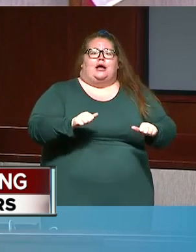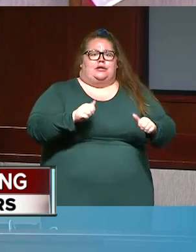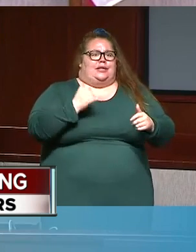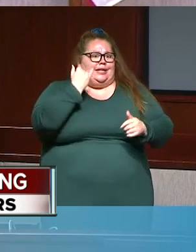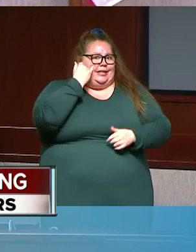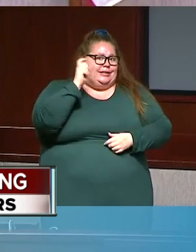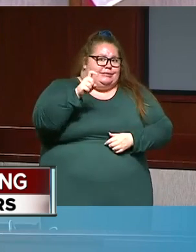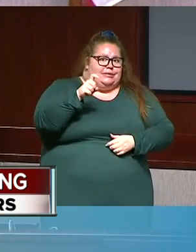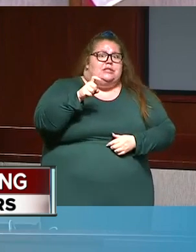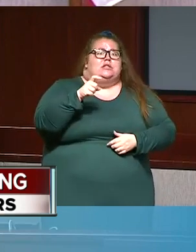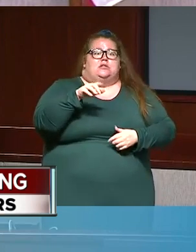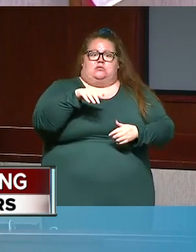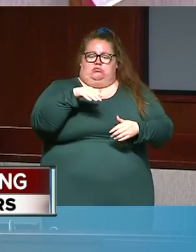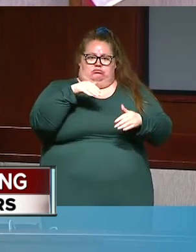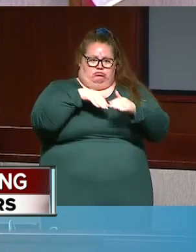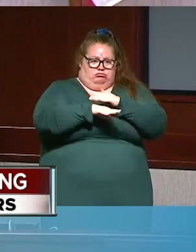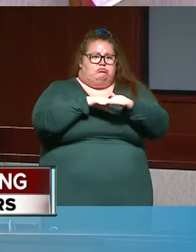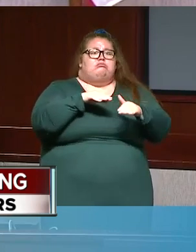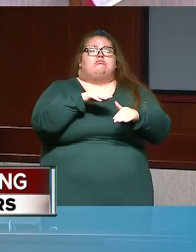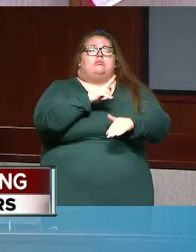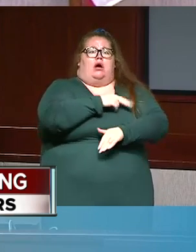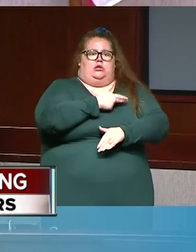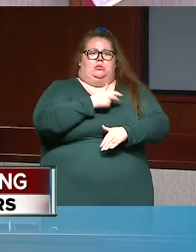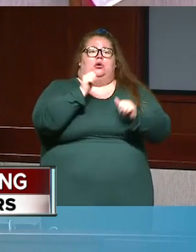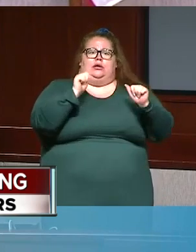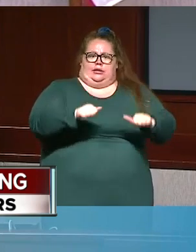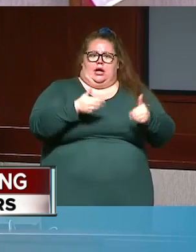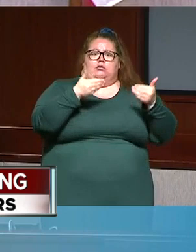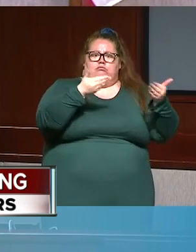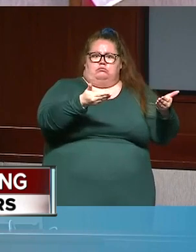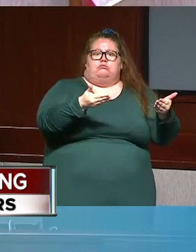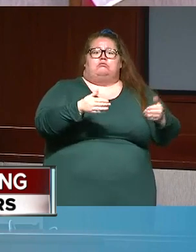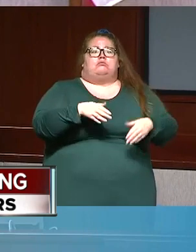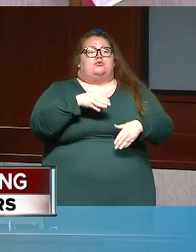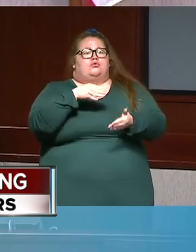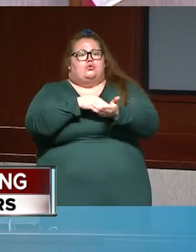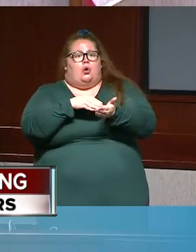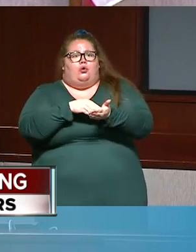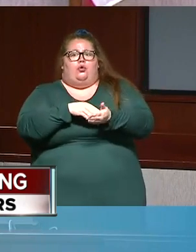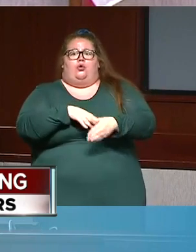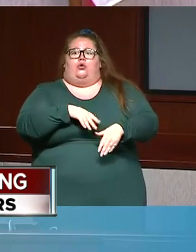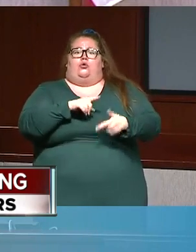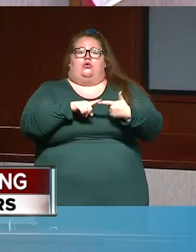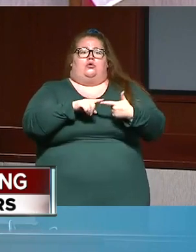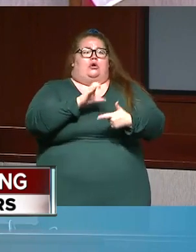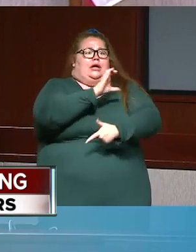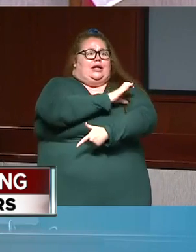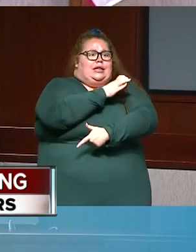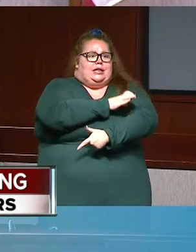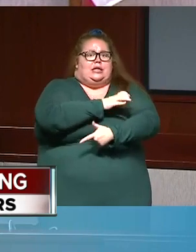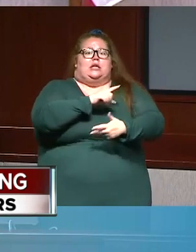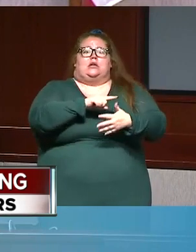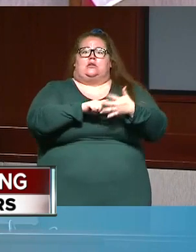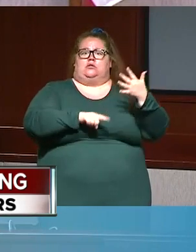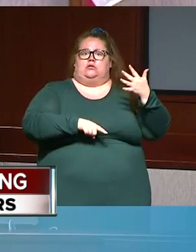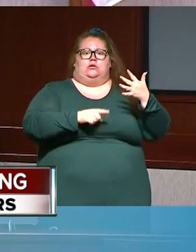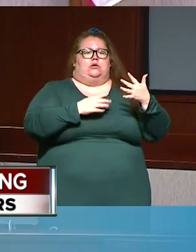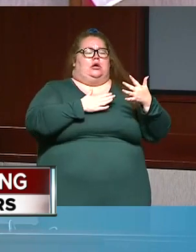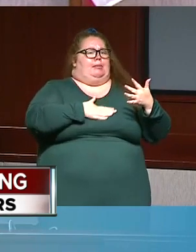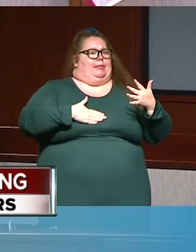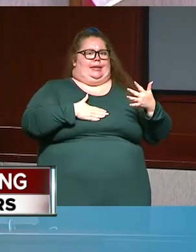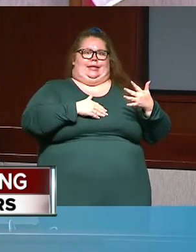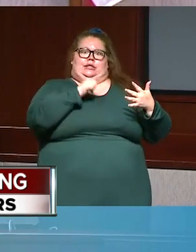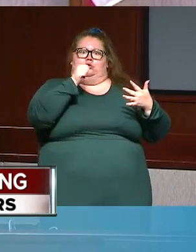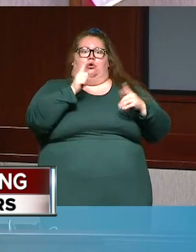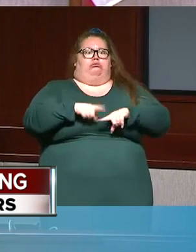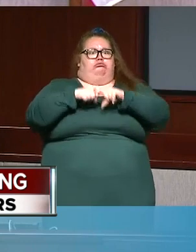at a hospital, at your physician's office, at an ambulatory center, at a clinic. Please make sure you're not delaying your other